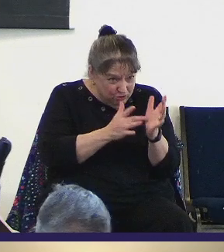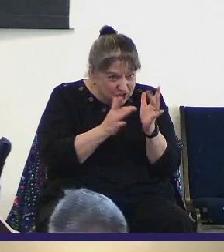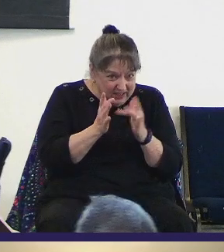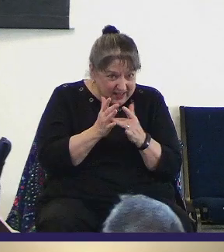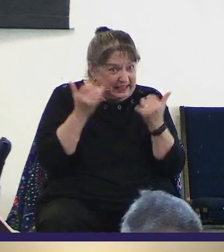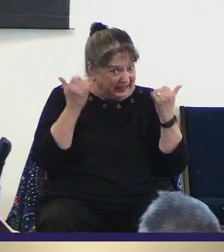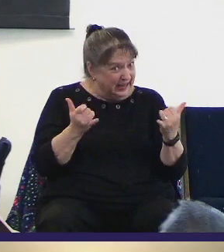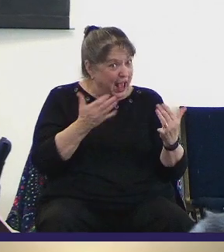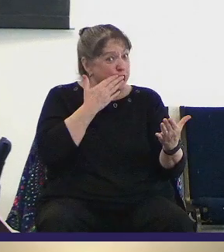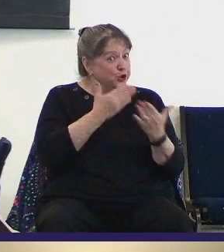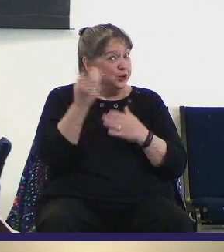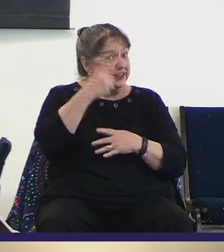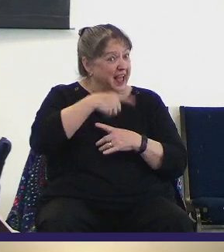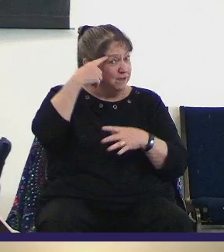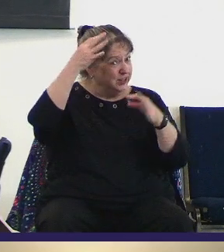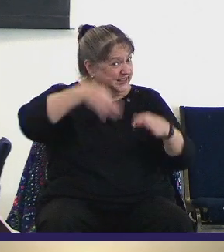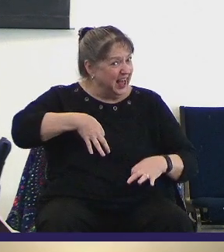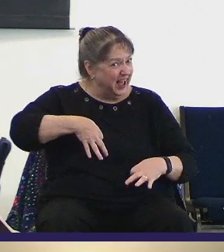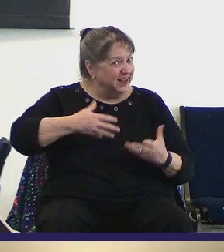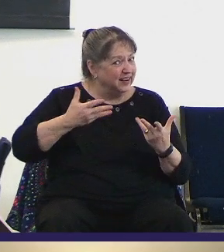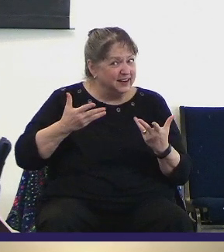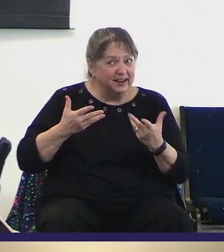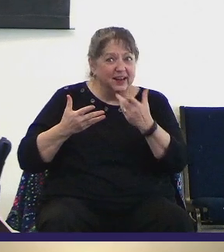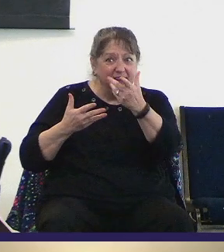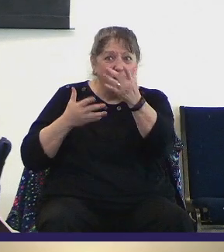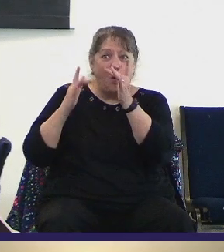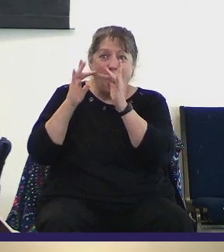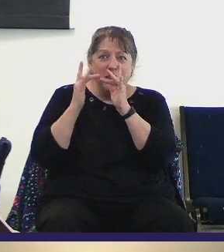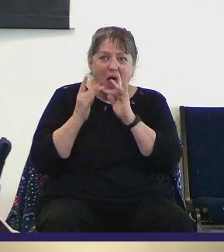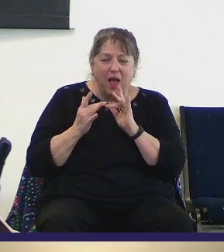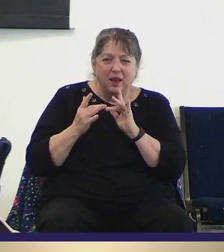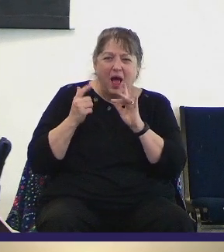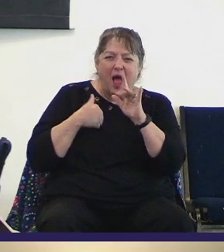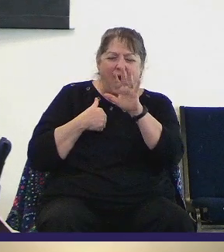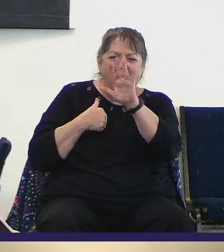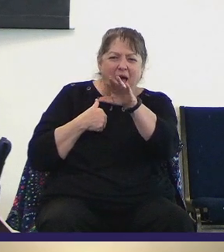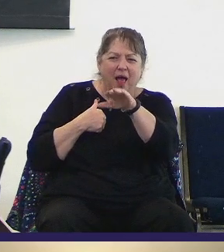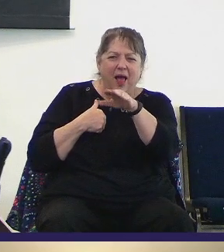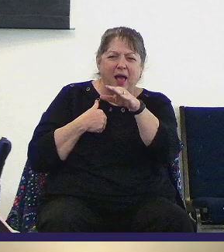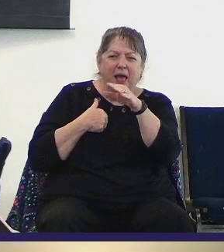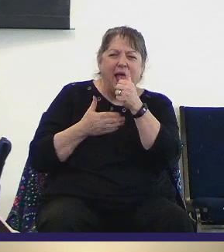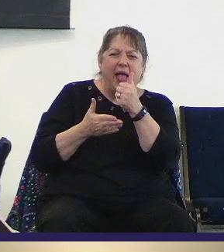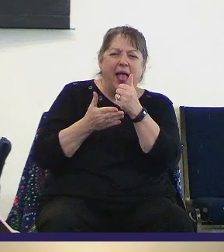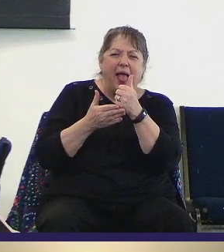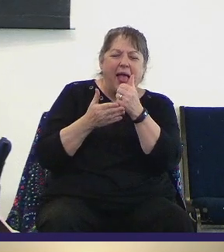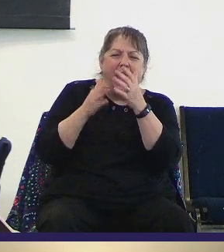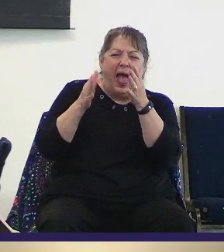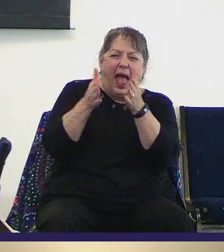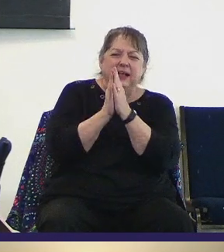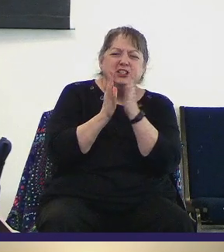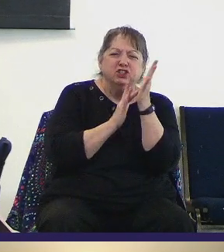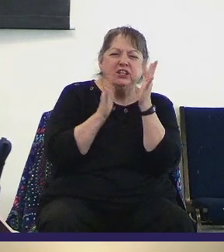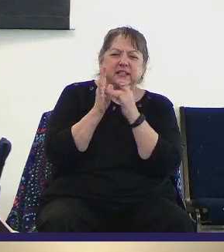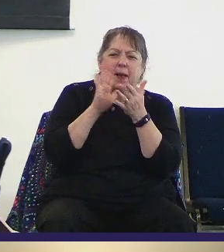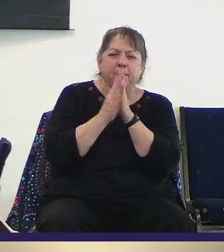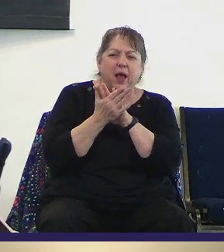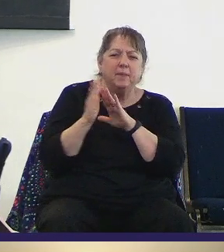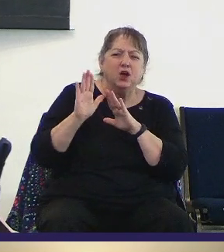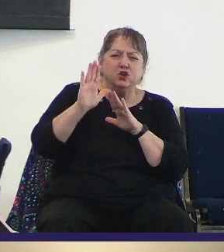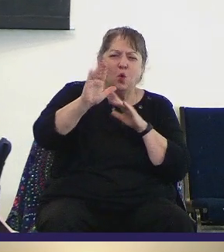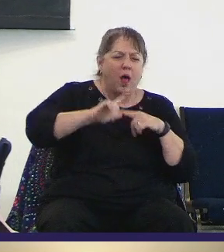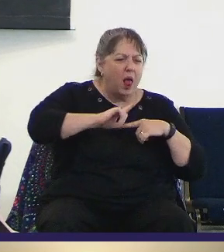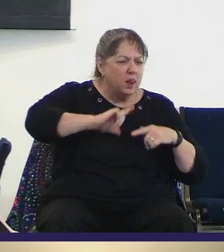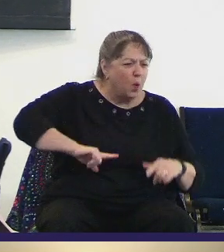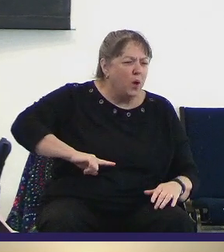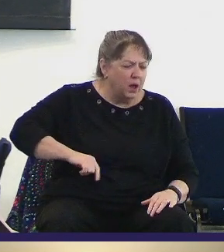sins as well. Even those online, I encourage you, make Jesus your Lord. That message is still